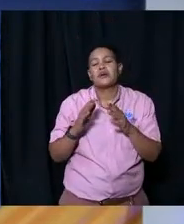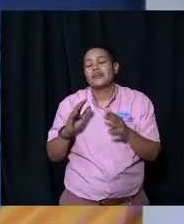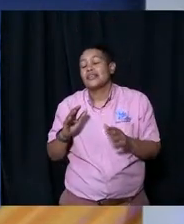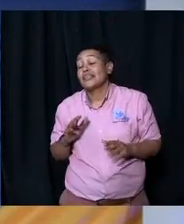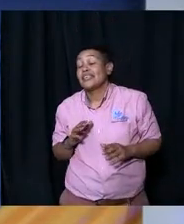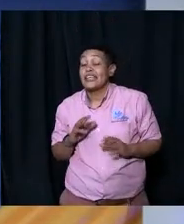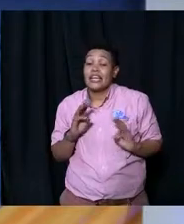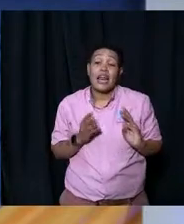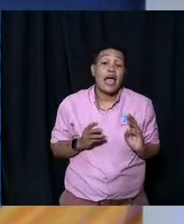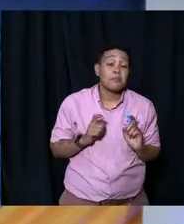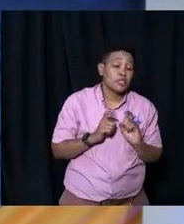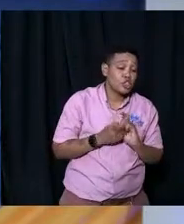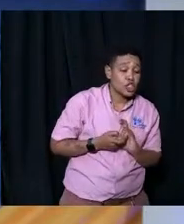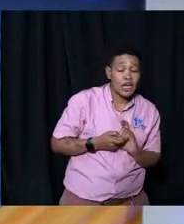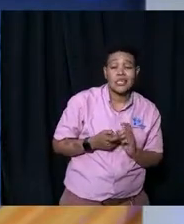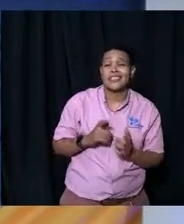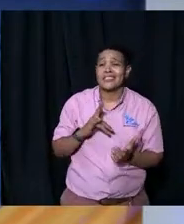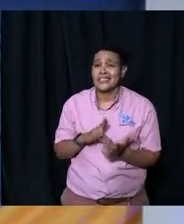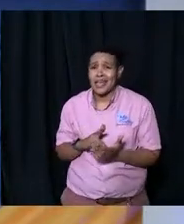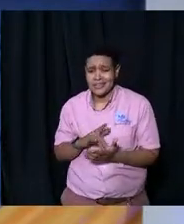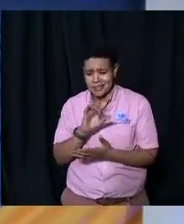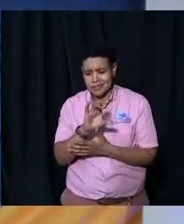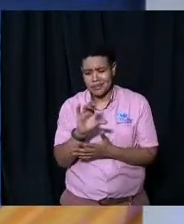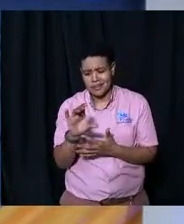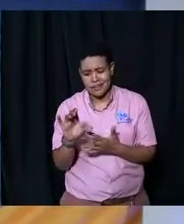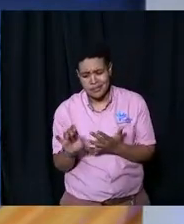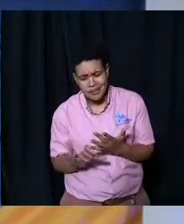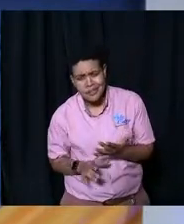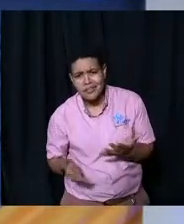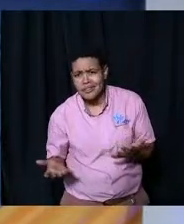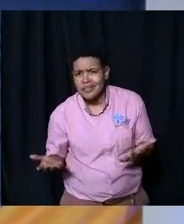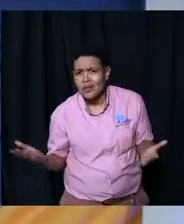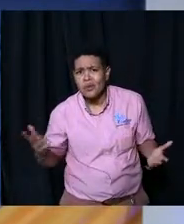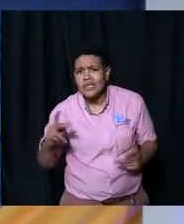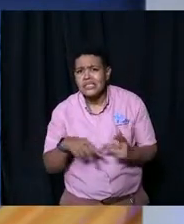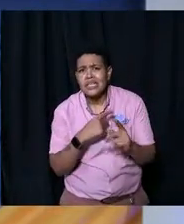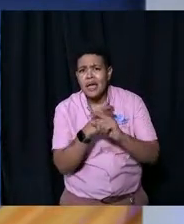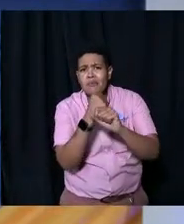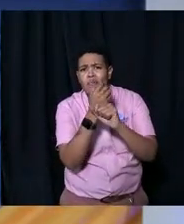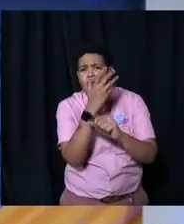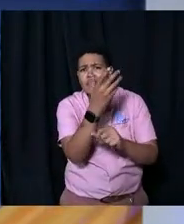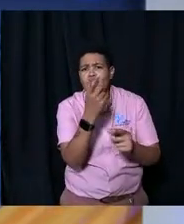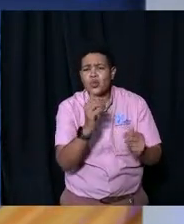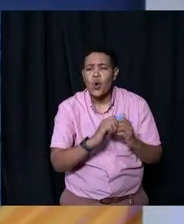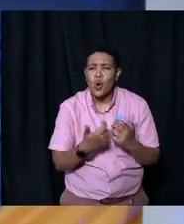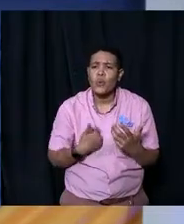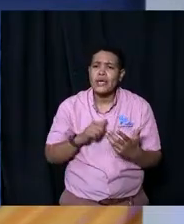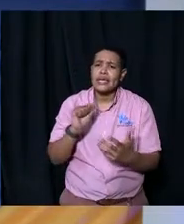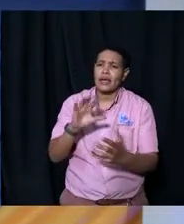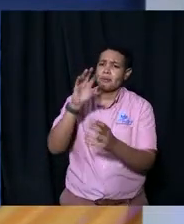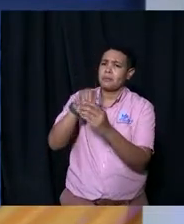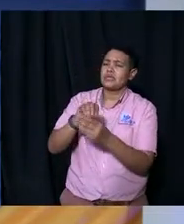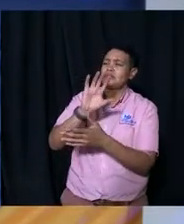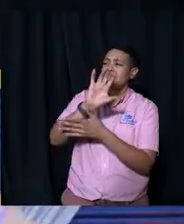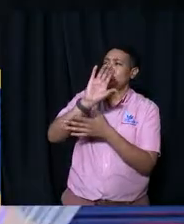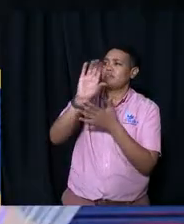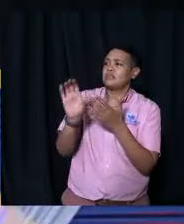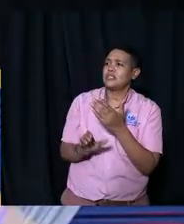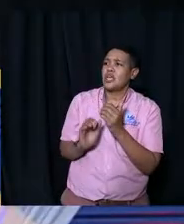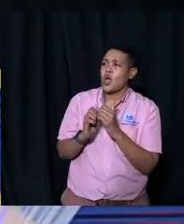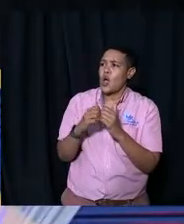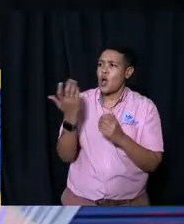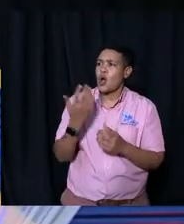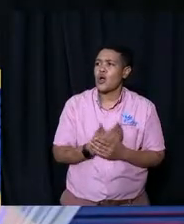Center. What kind of work do they do there, and how do we participate in the five C's?